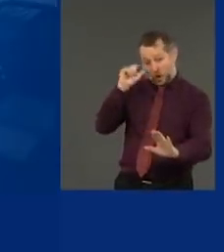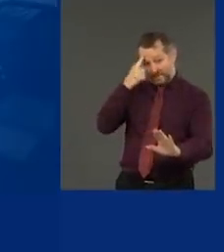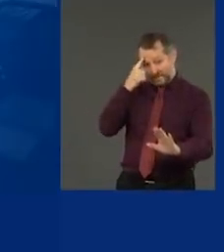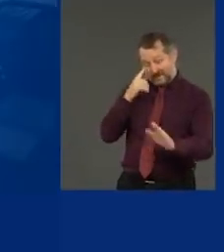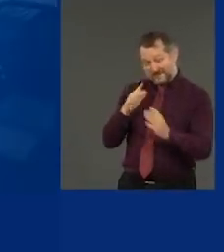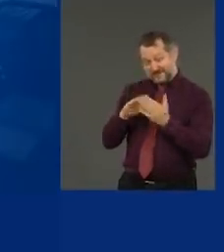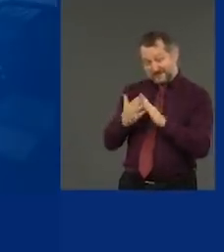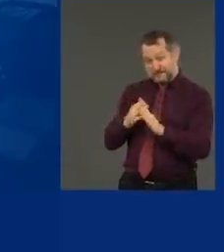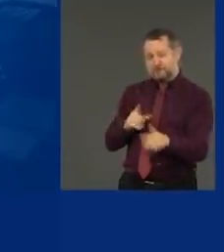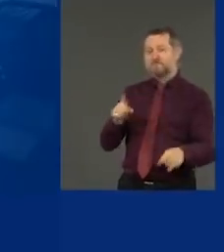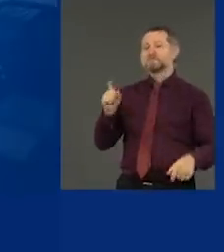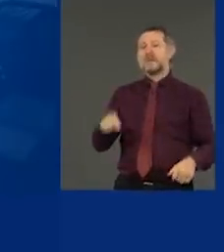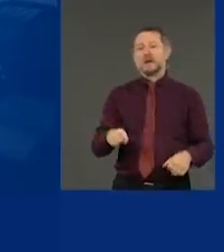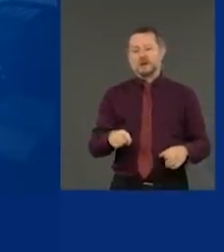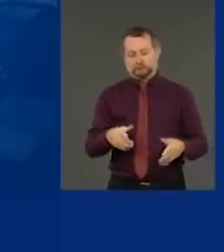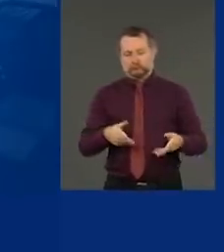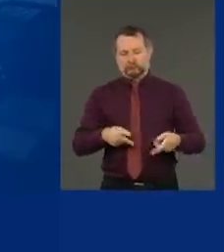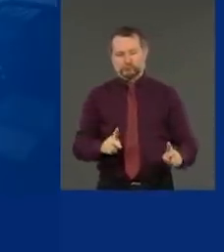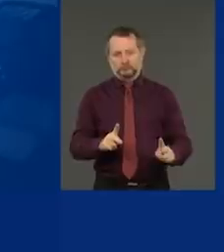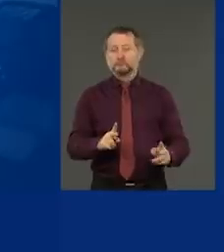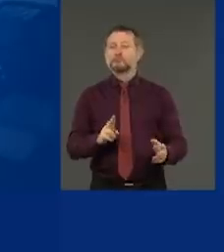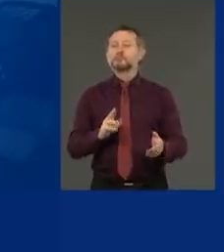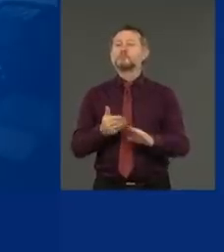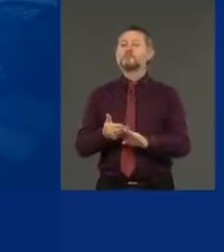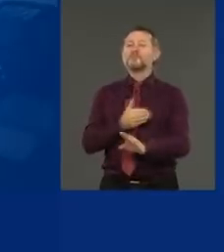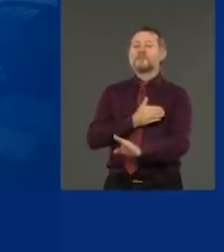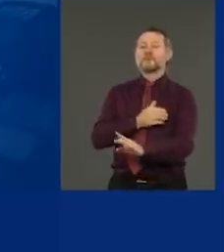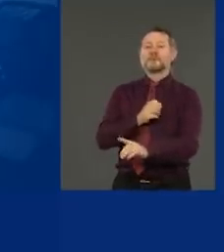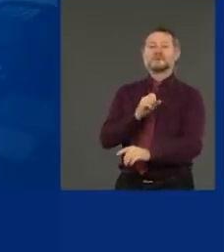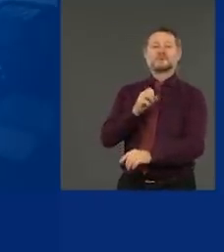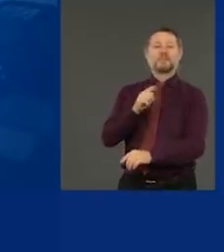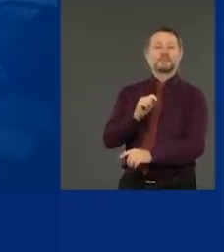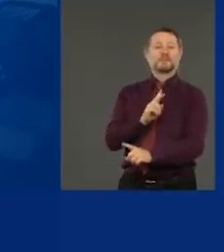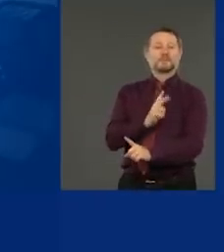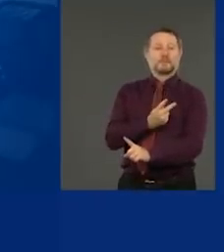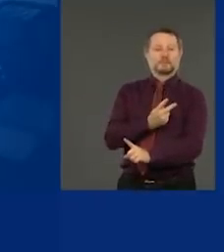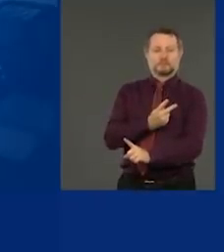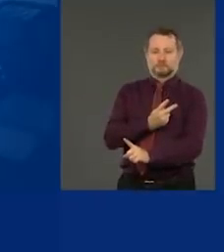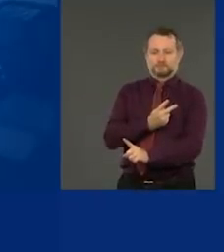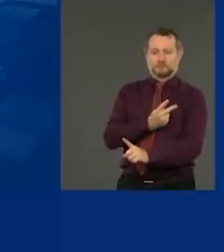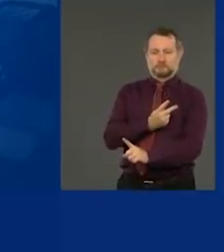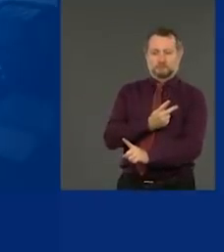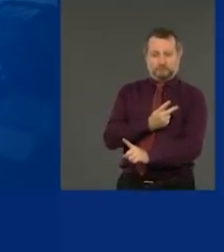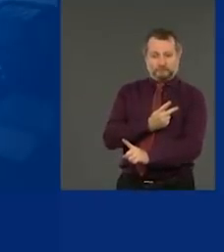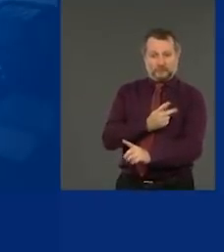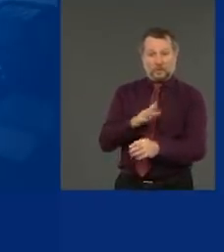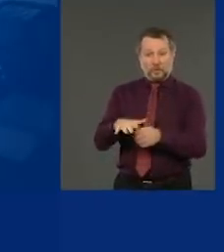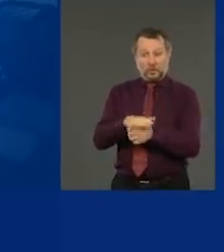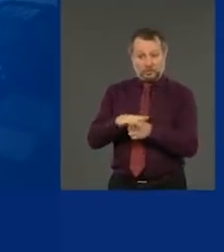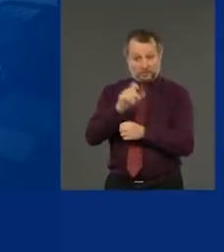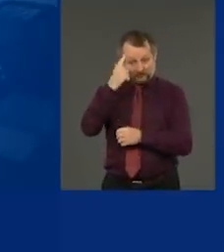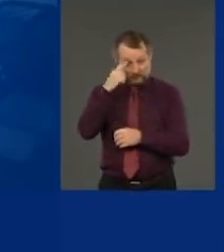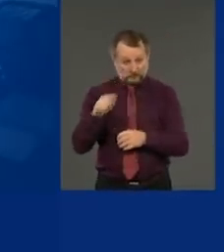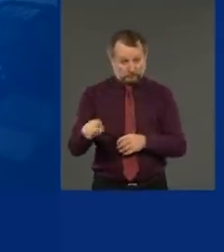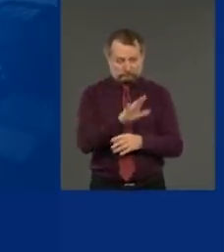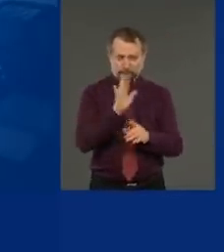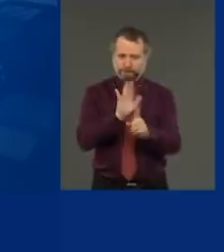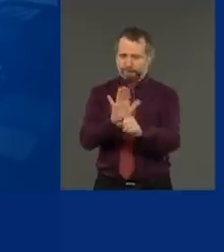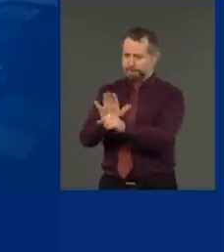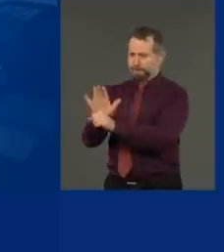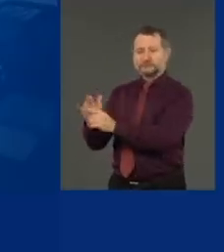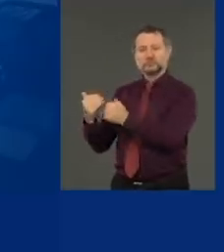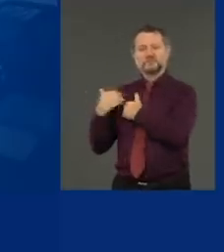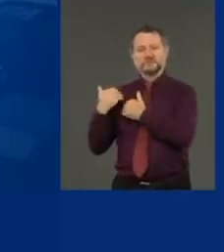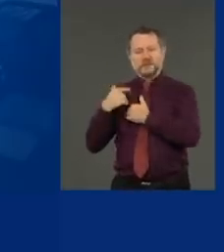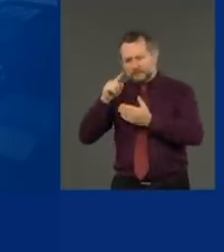2nd. The localities have a role here. They have to inspect the gyms before they